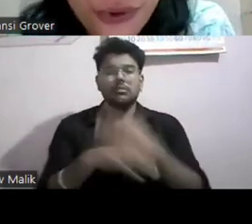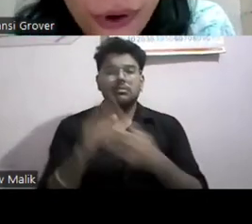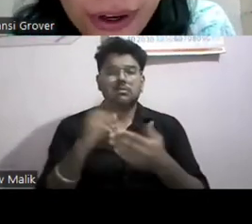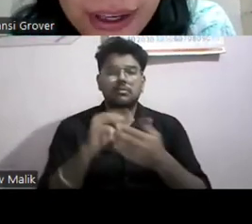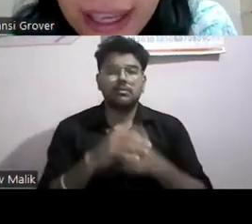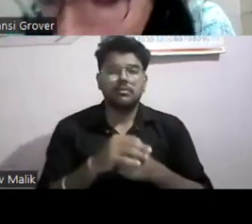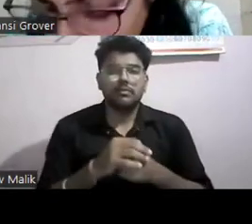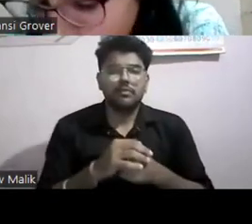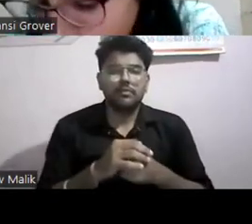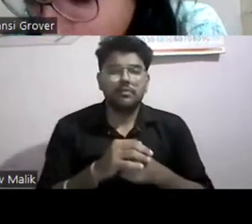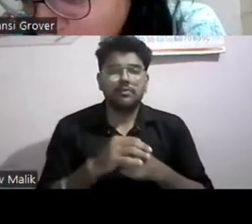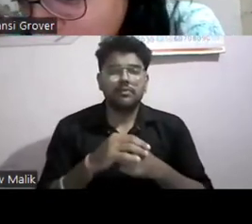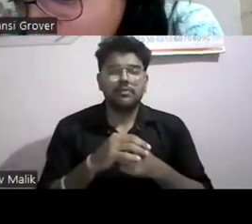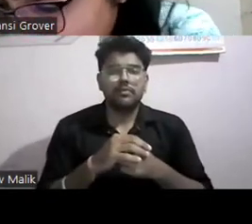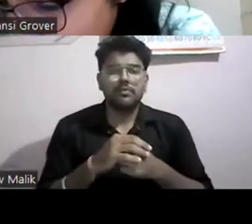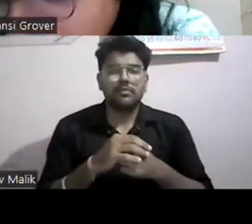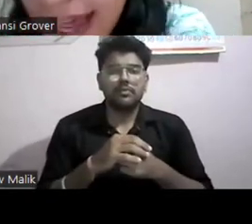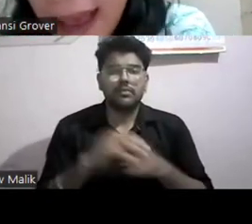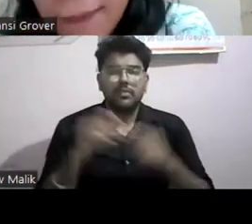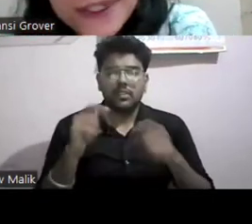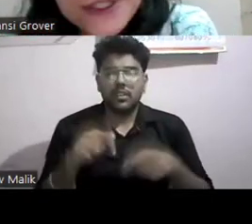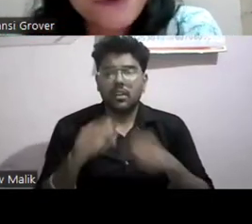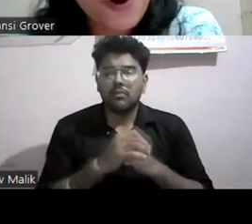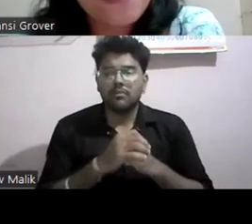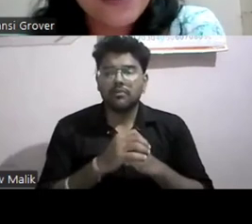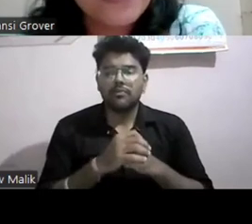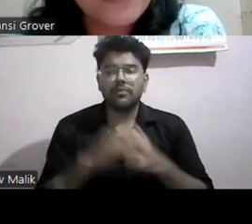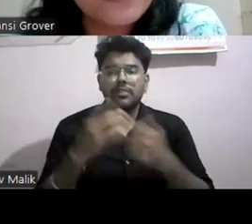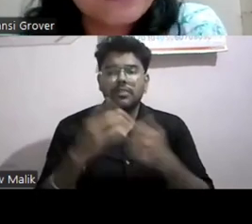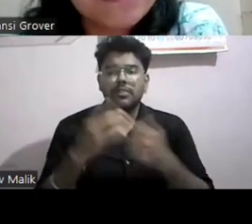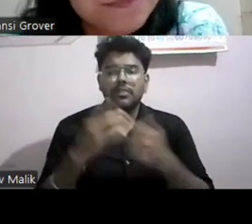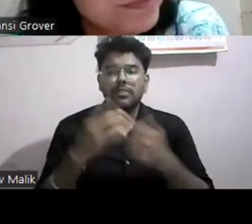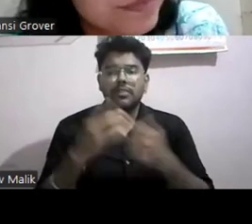to you all. Can you just give me examples from,